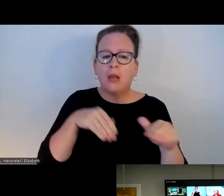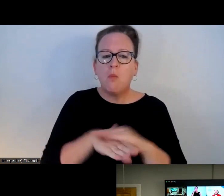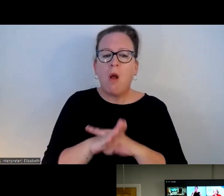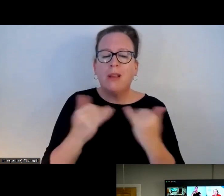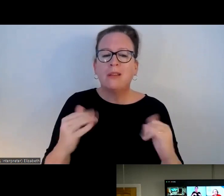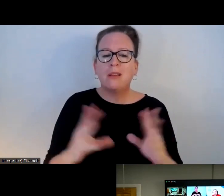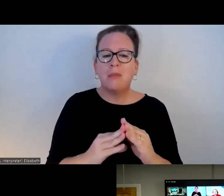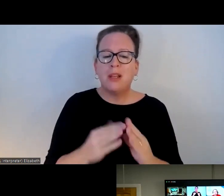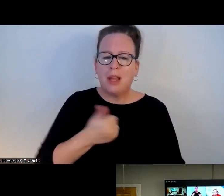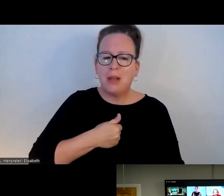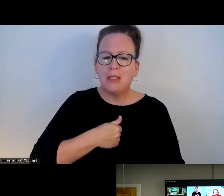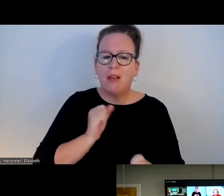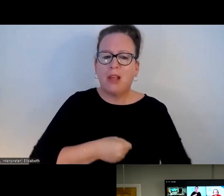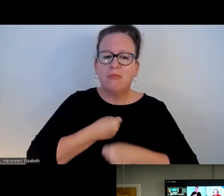conversation.